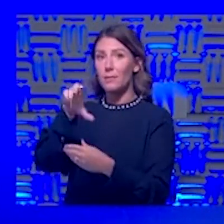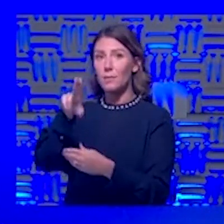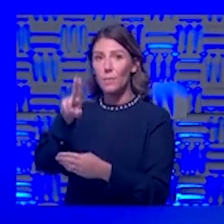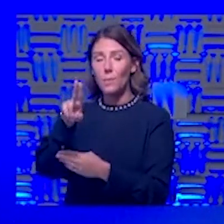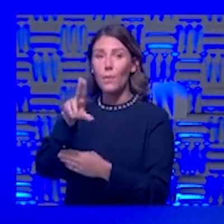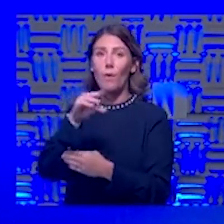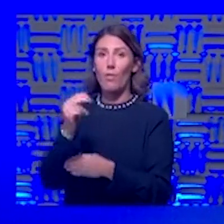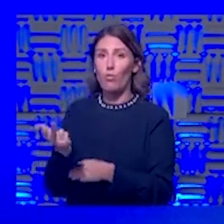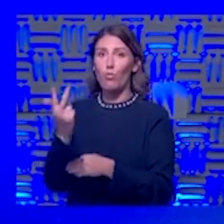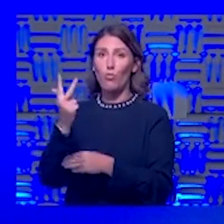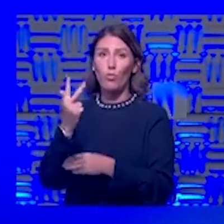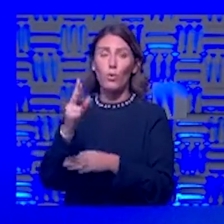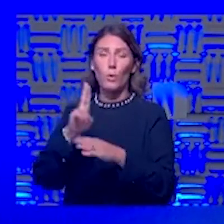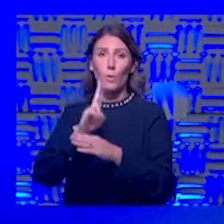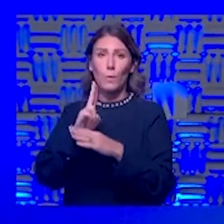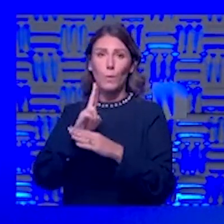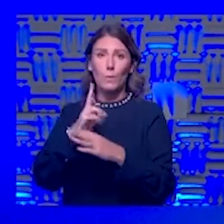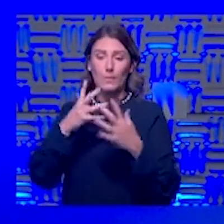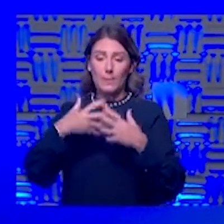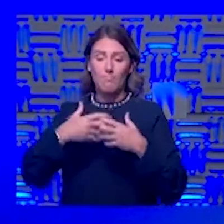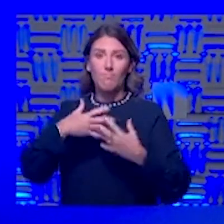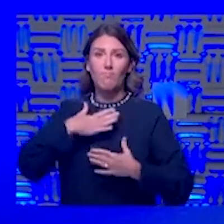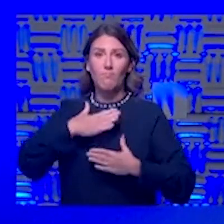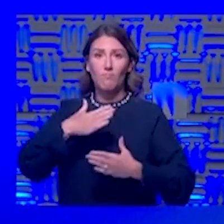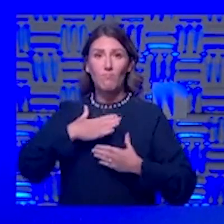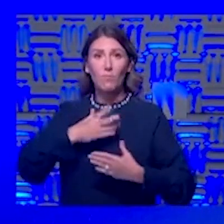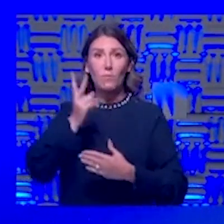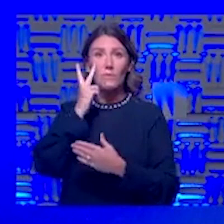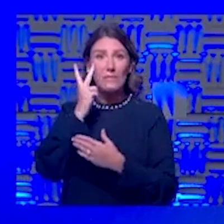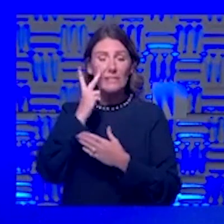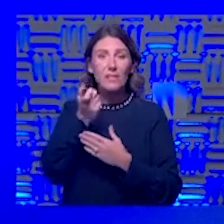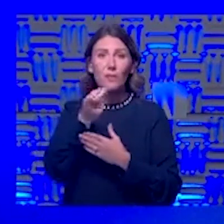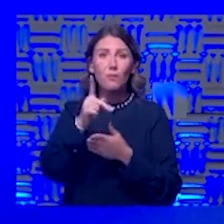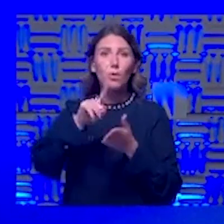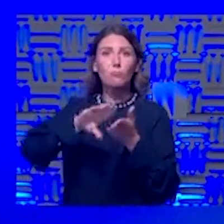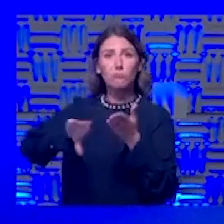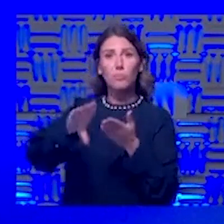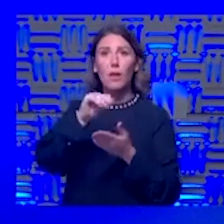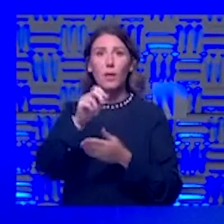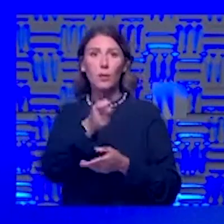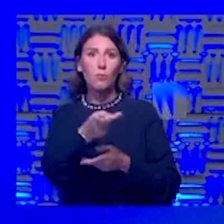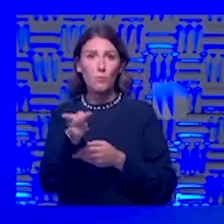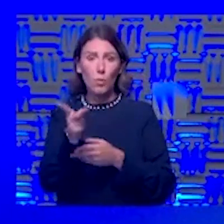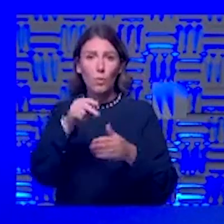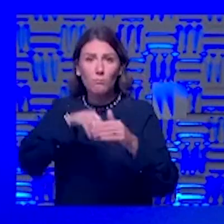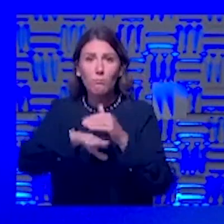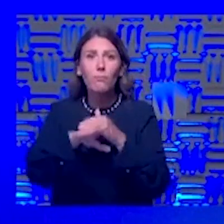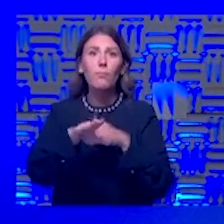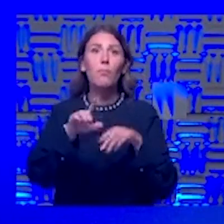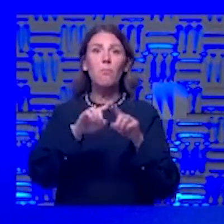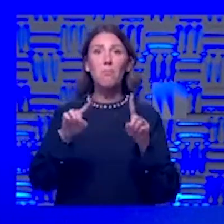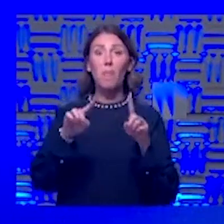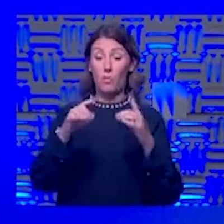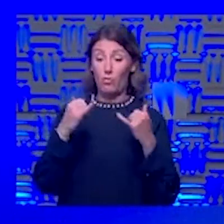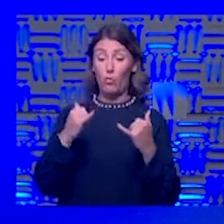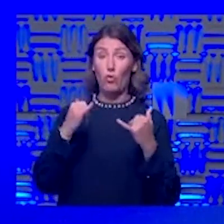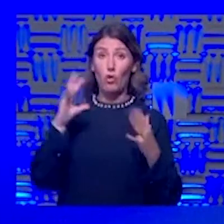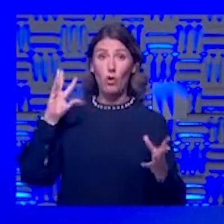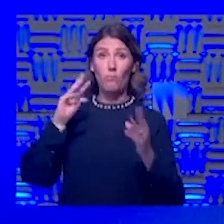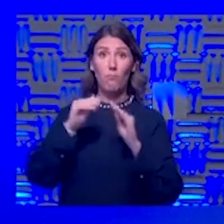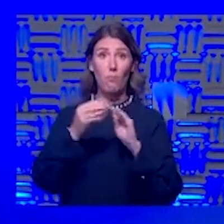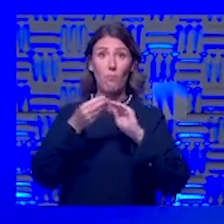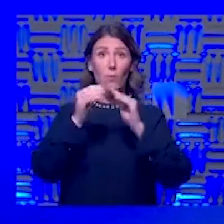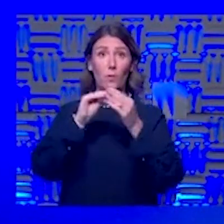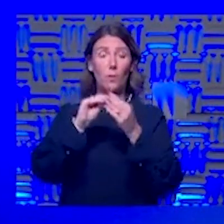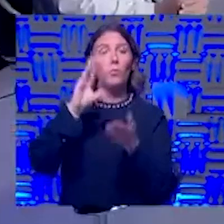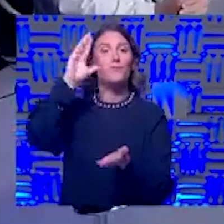some discharges, and in that we've also seen a few admissions, but overall our current census is down from where it was, and so that's a good